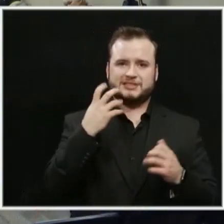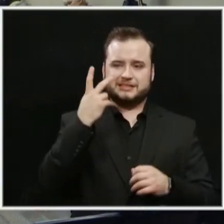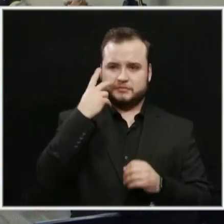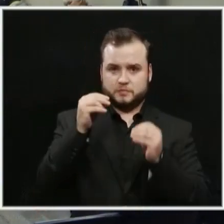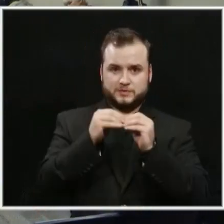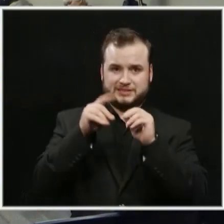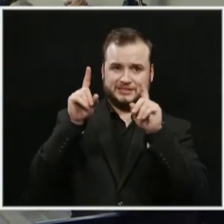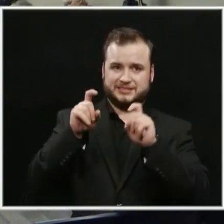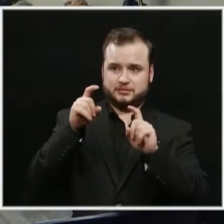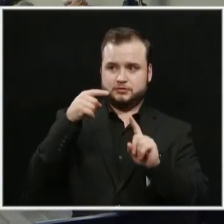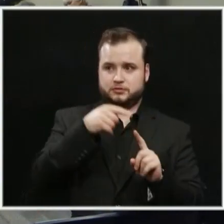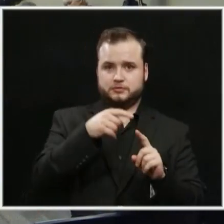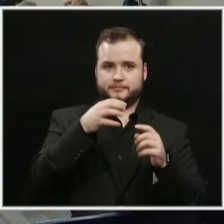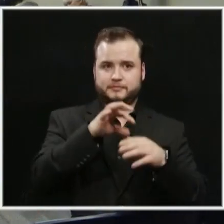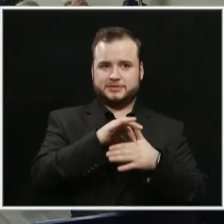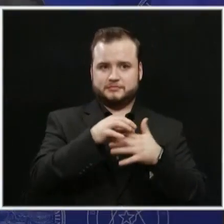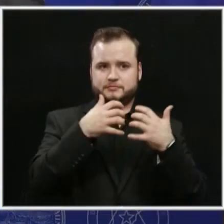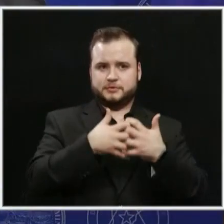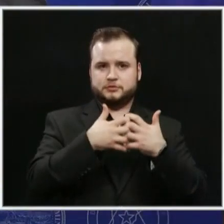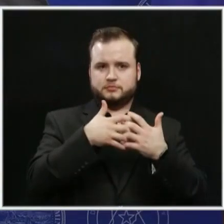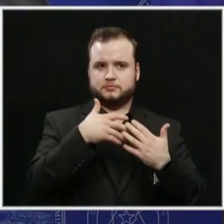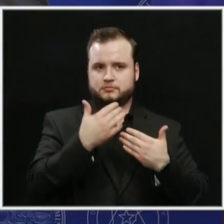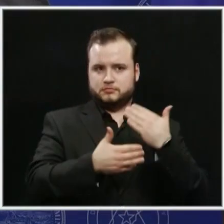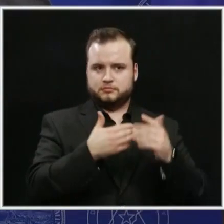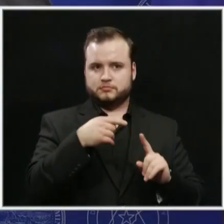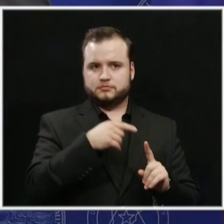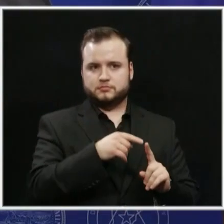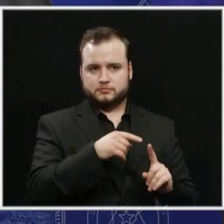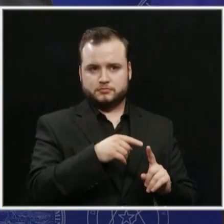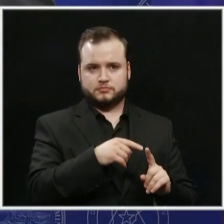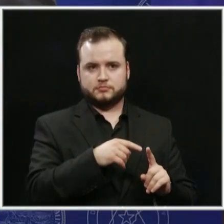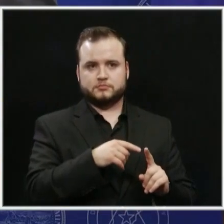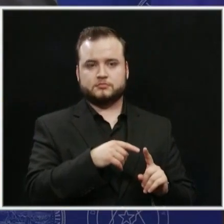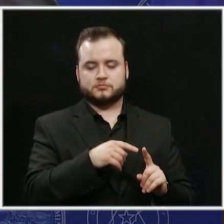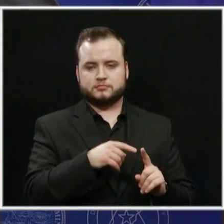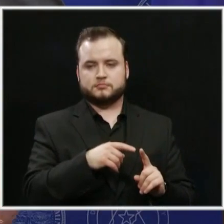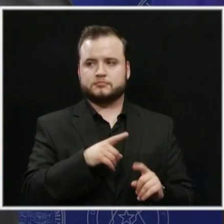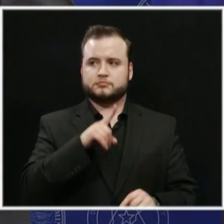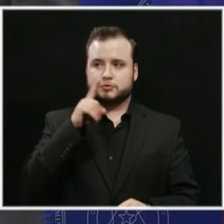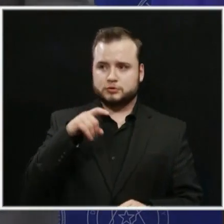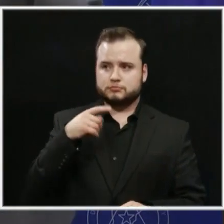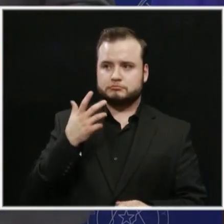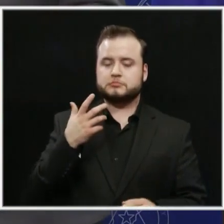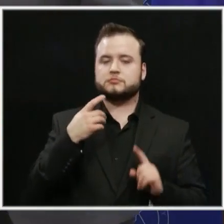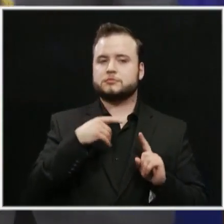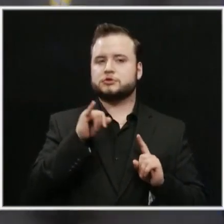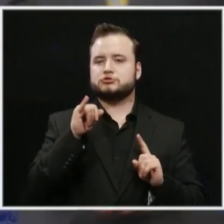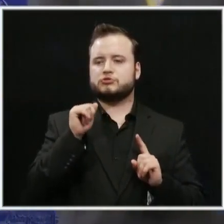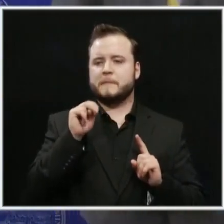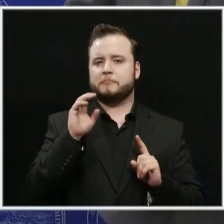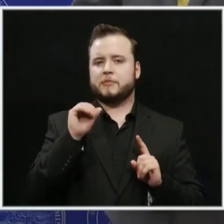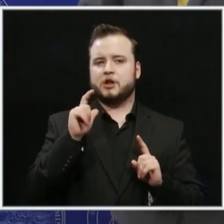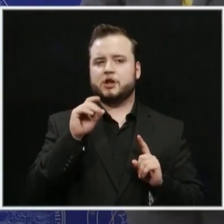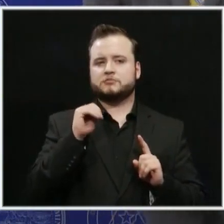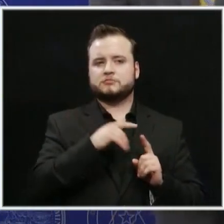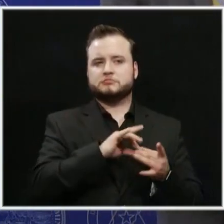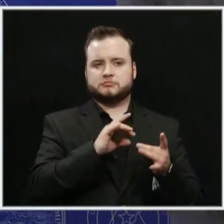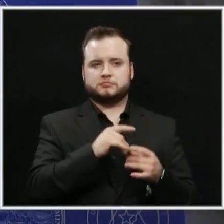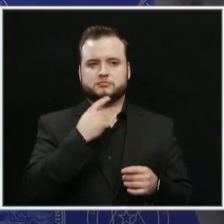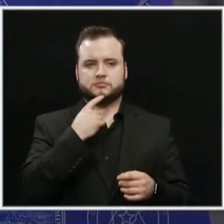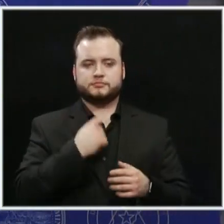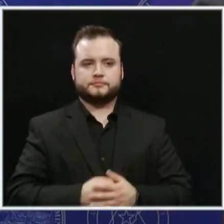most plants and if that's... Yeah, Jan, you might have a better, do you have an idea? I mean, that's hard Yeah. because of, well, you know. We're not